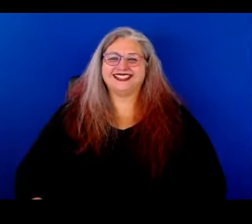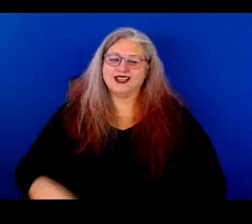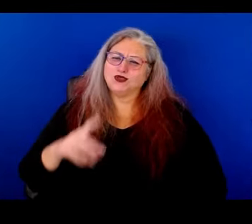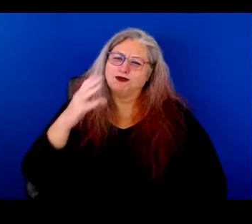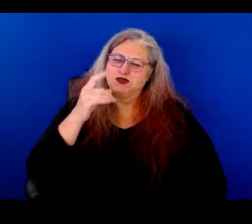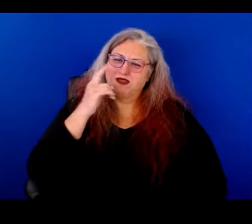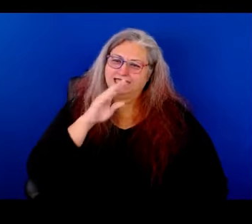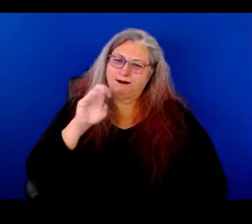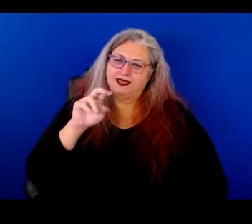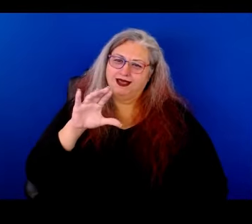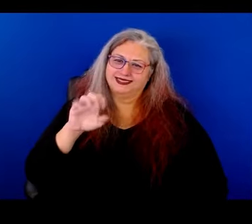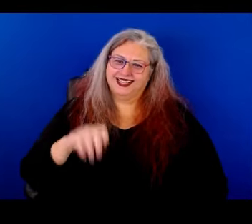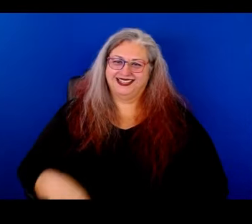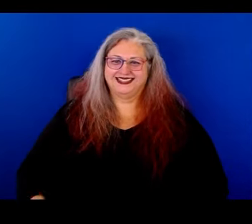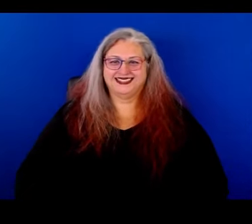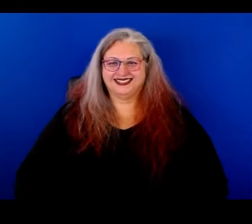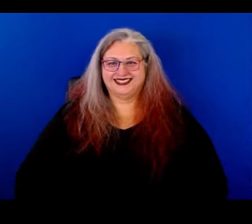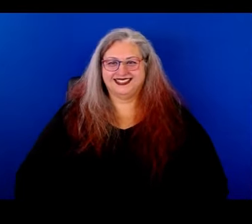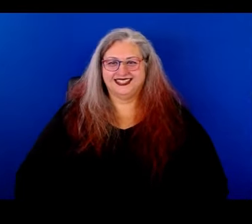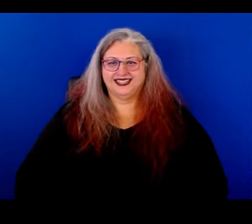You have beautiful eyes, Beyonce.